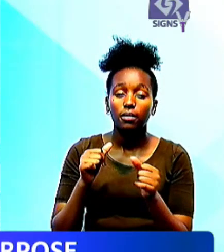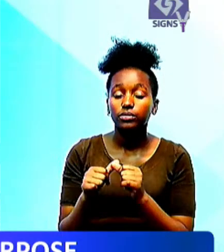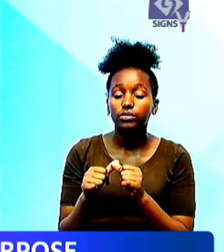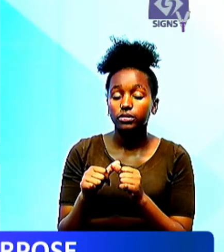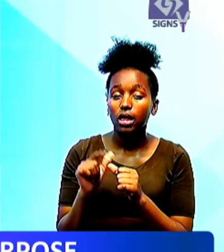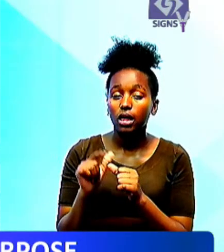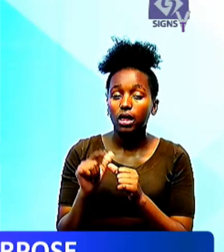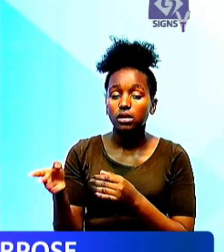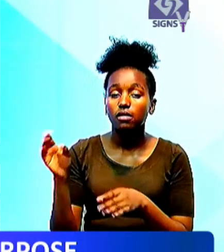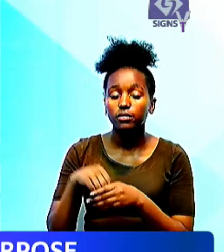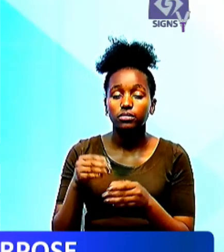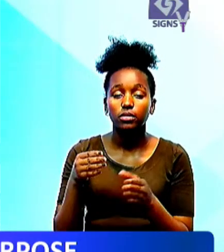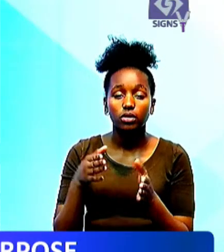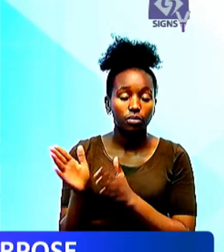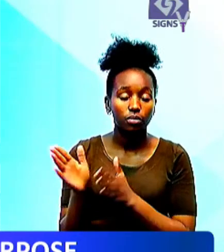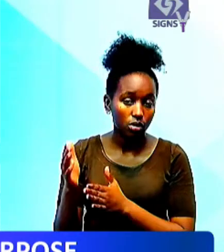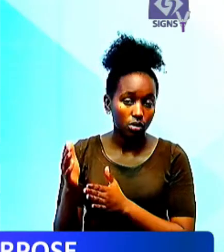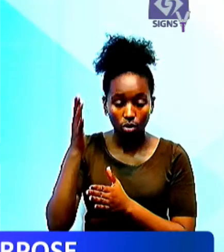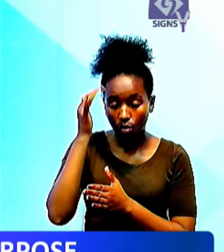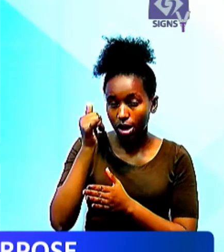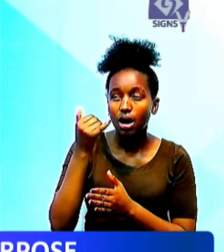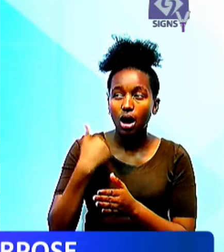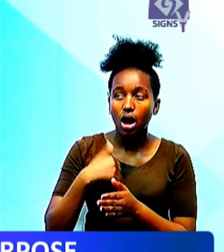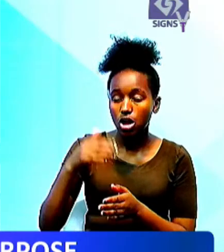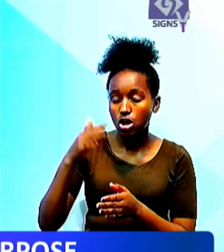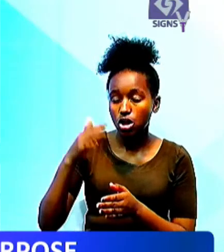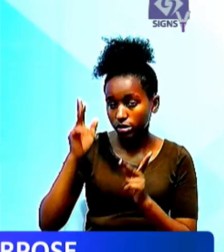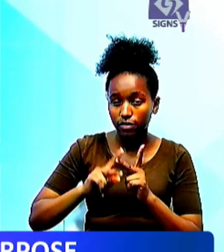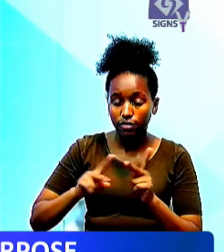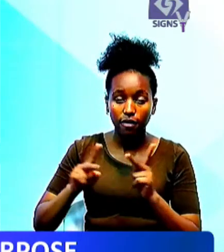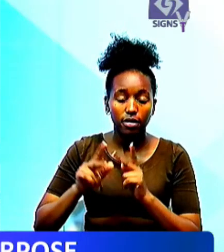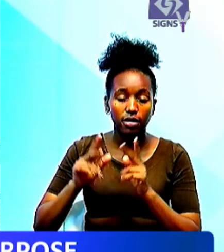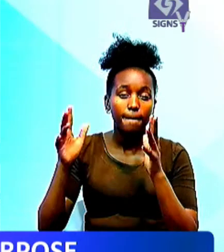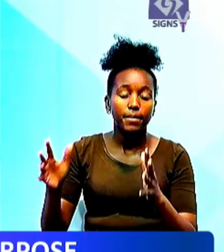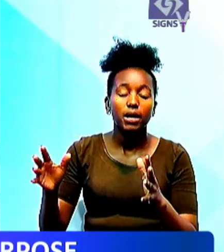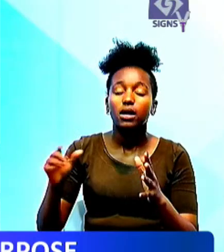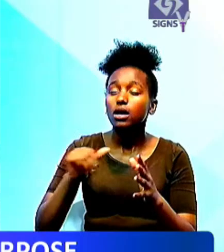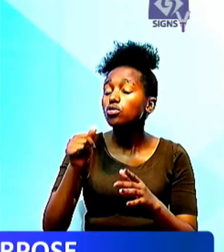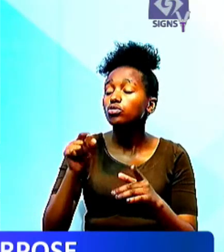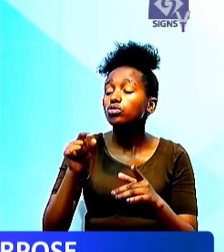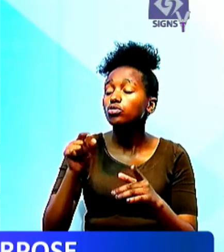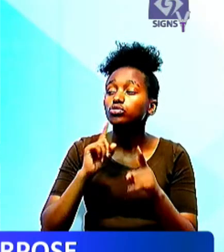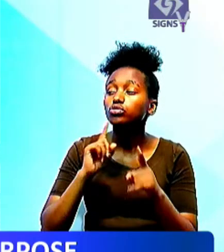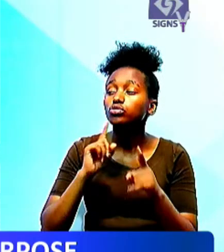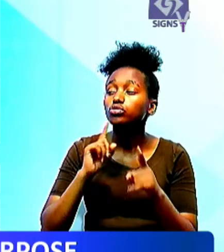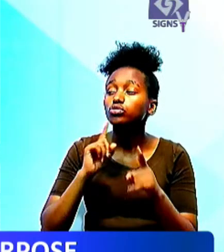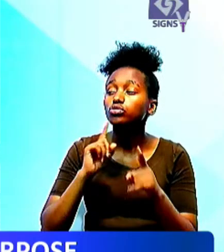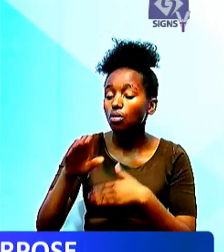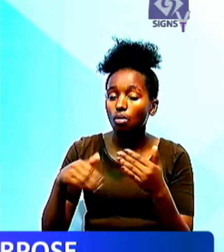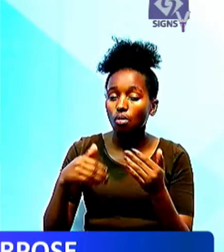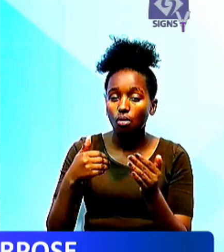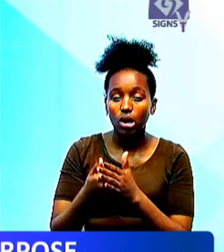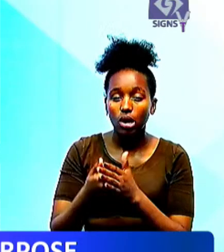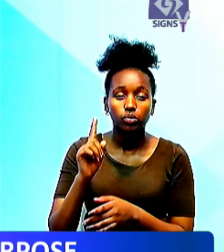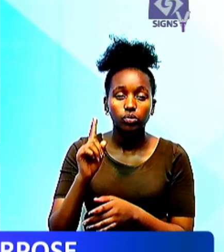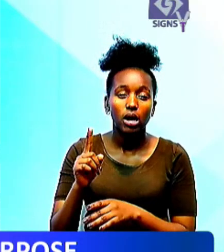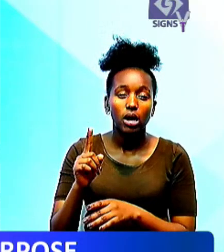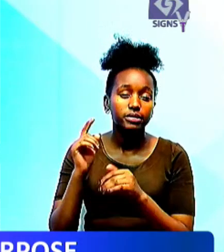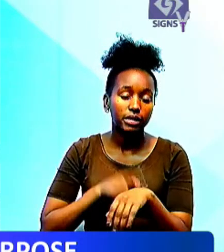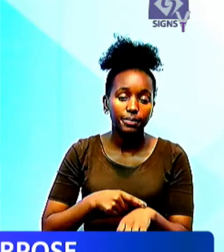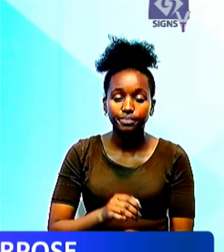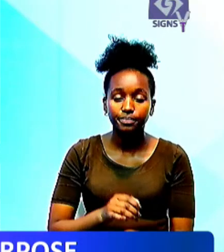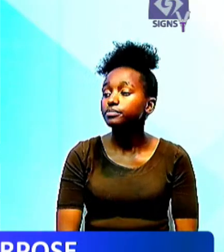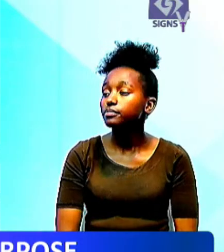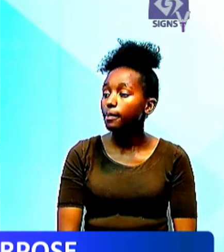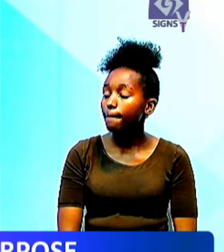investment opportunities, because they're so far and wide, and we cannot exhaust all of them at a deeper level in a